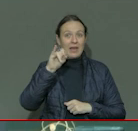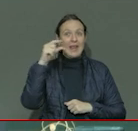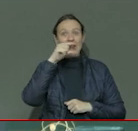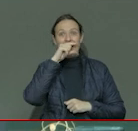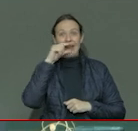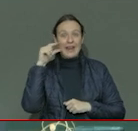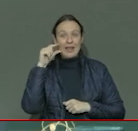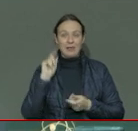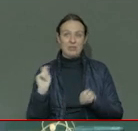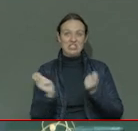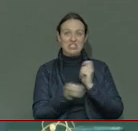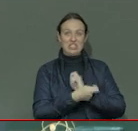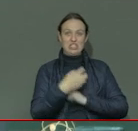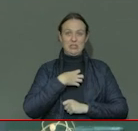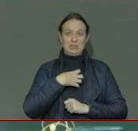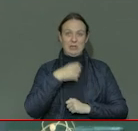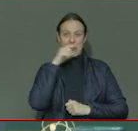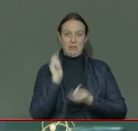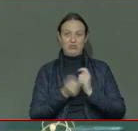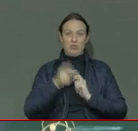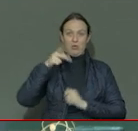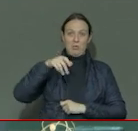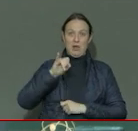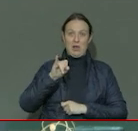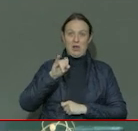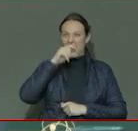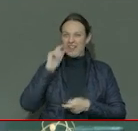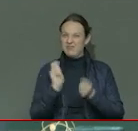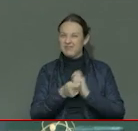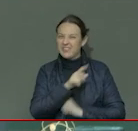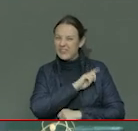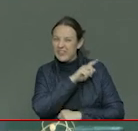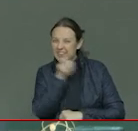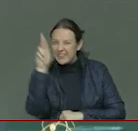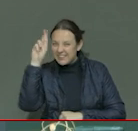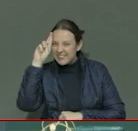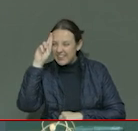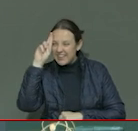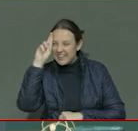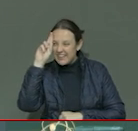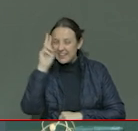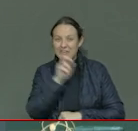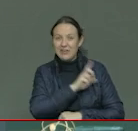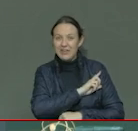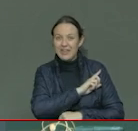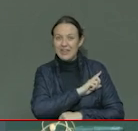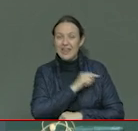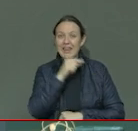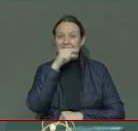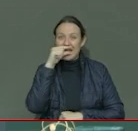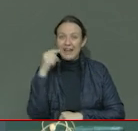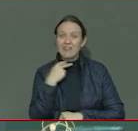himself Pi. Do you remember why he renames himself Pi? Because if you pronounce his name,